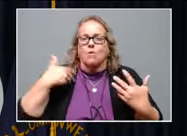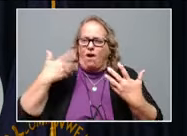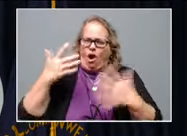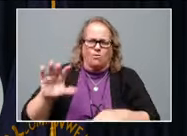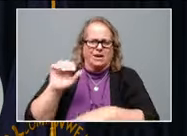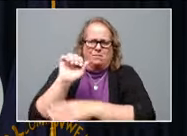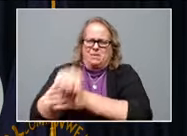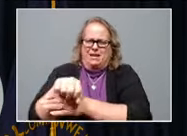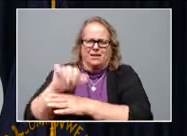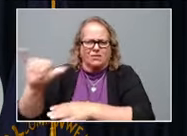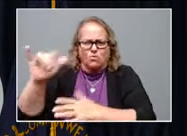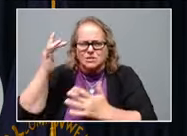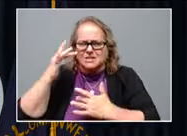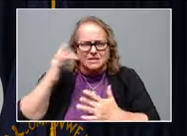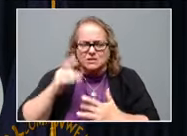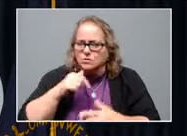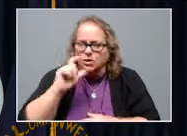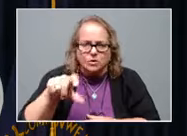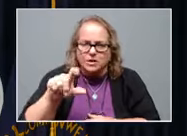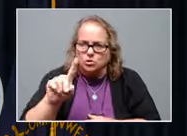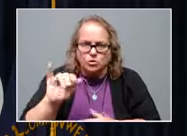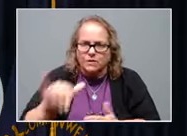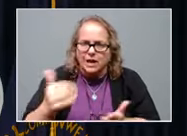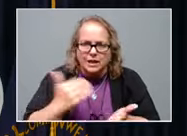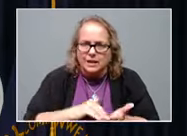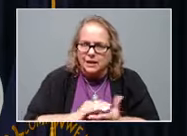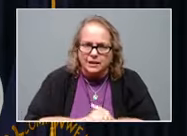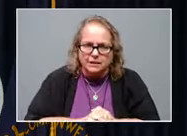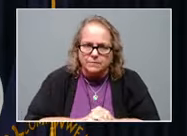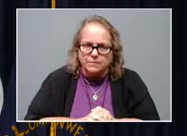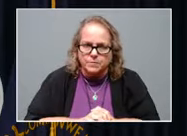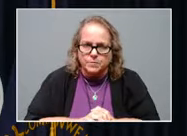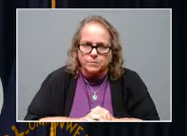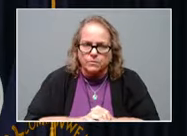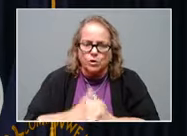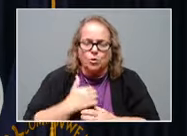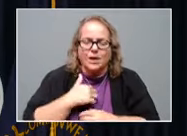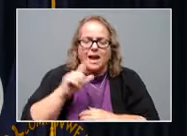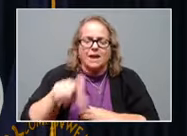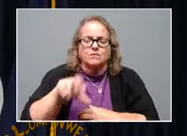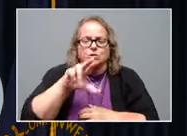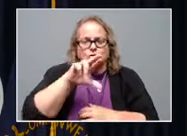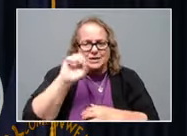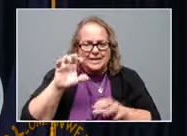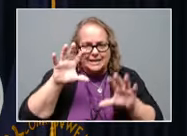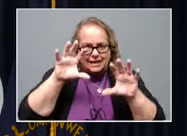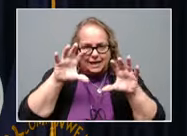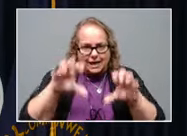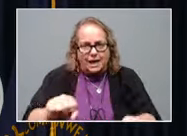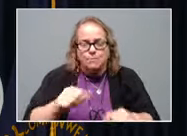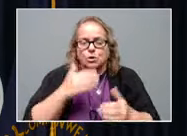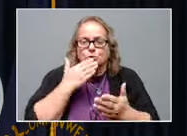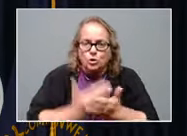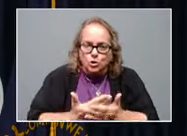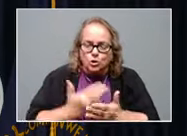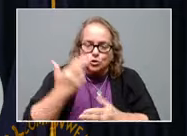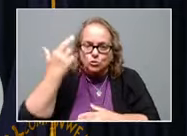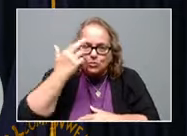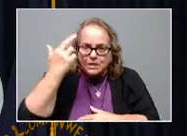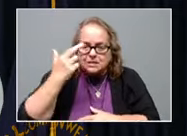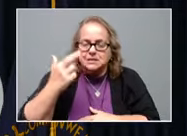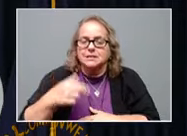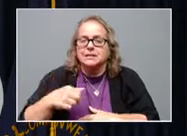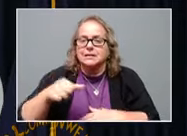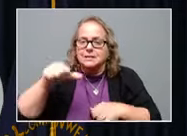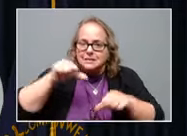So again, it's we got to reclaim reason and science and push out